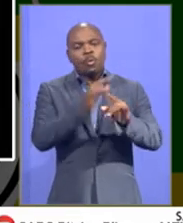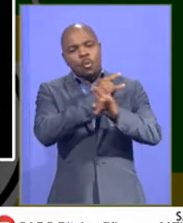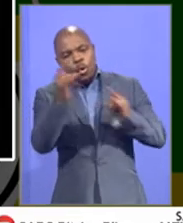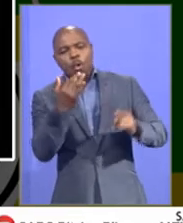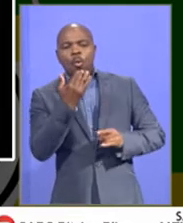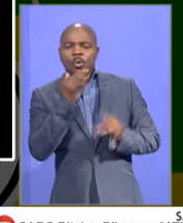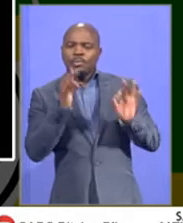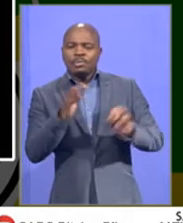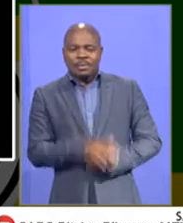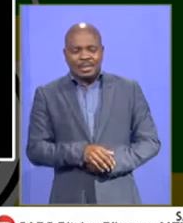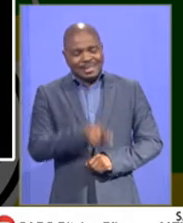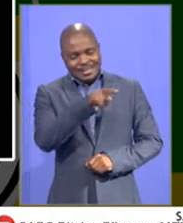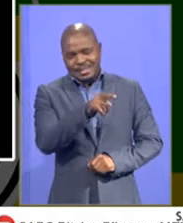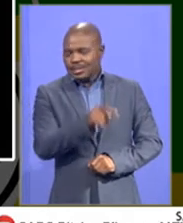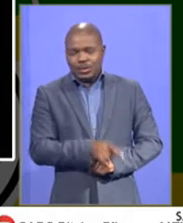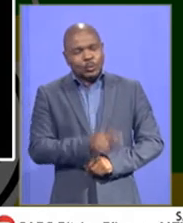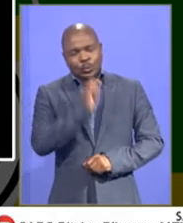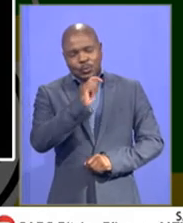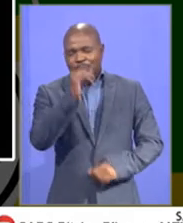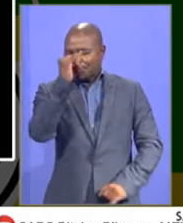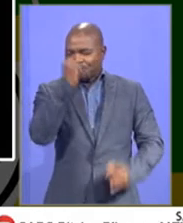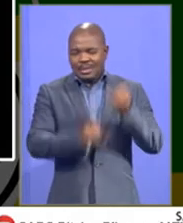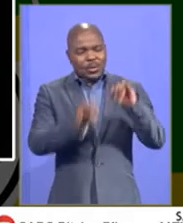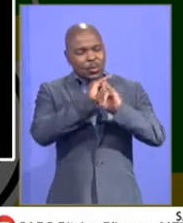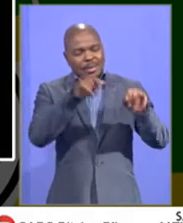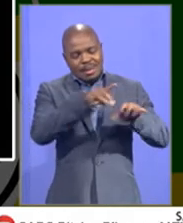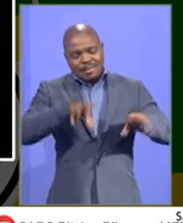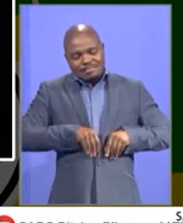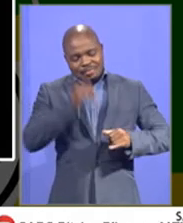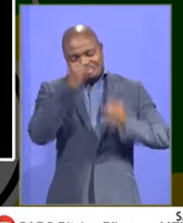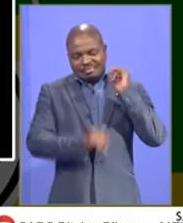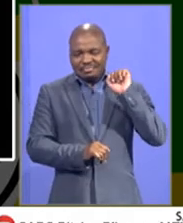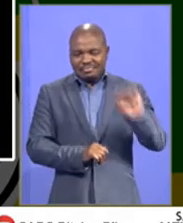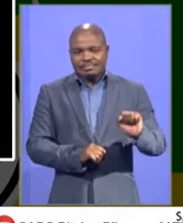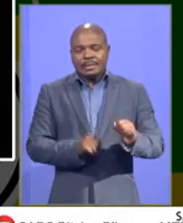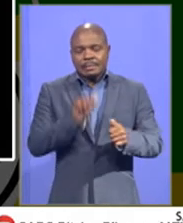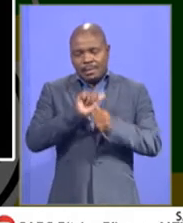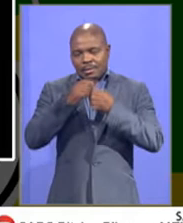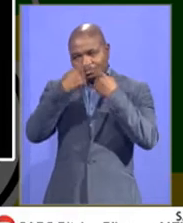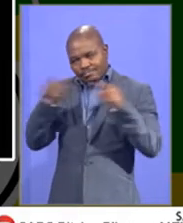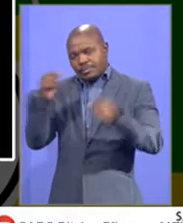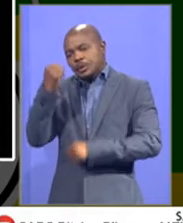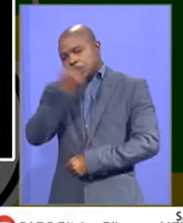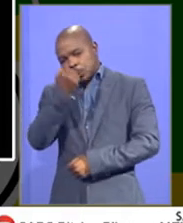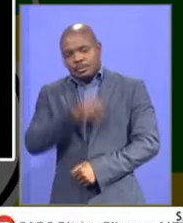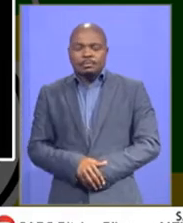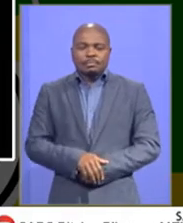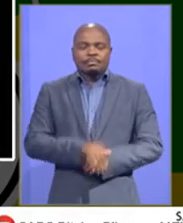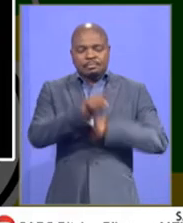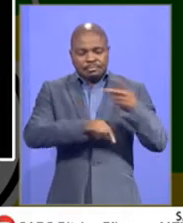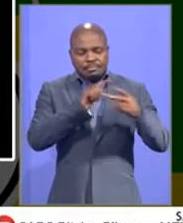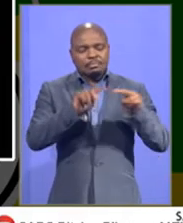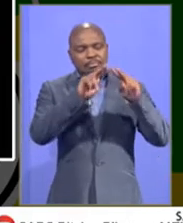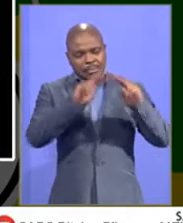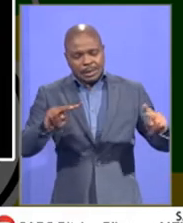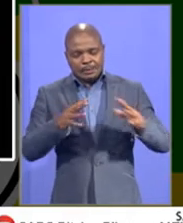winne bomang. Nya ba dirile phoso e tona tota, a ba amogela gore ba dirile phoso, ba kopela maitshwarelo go nne le peace le